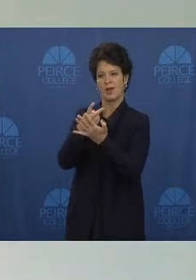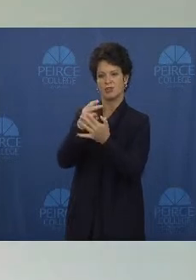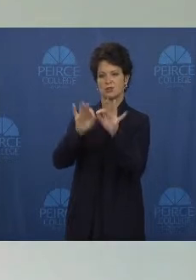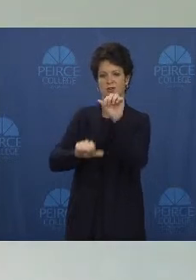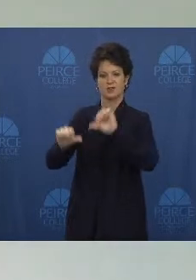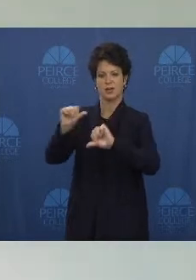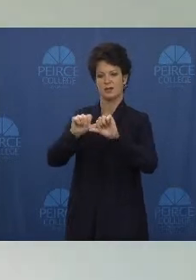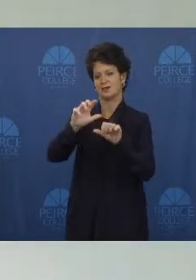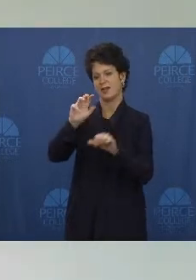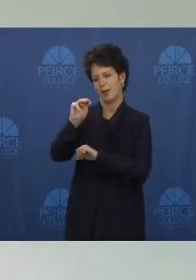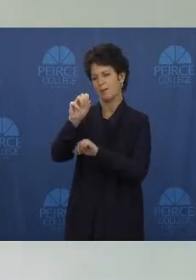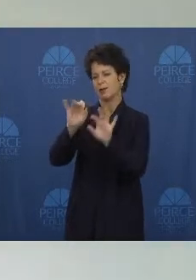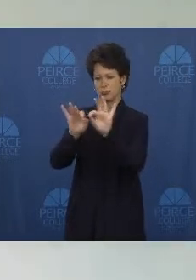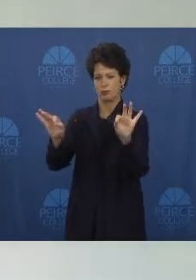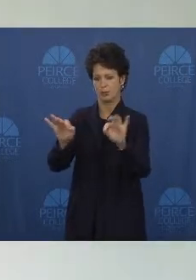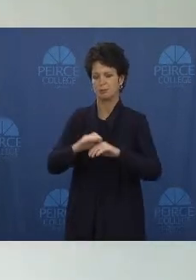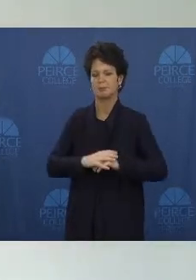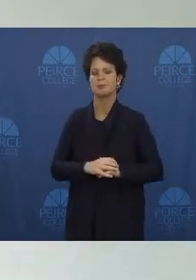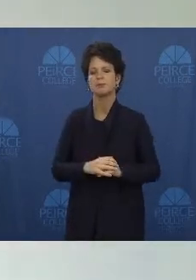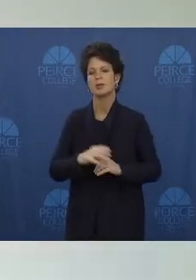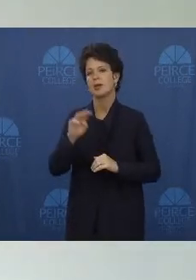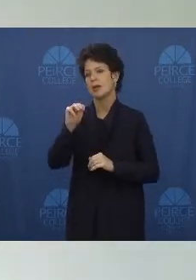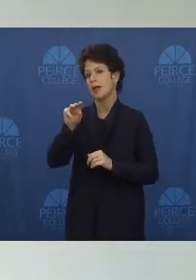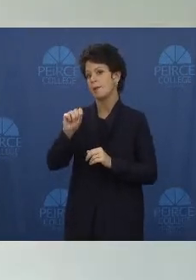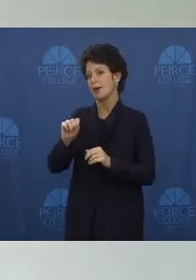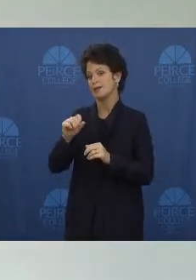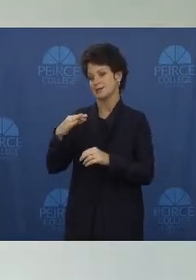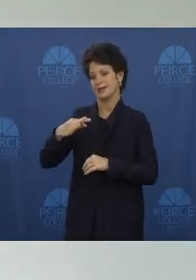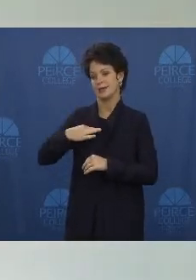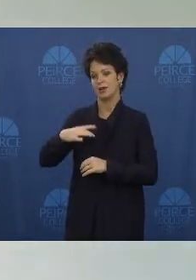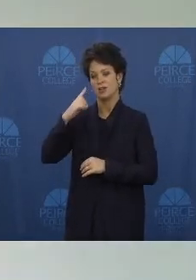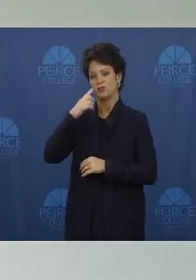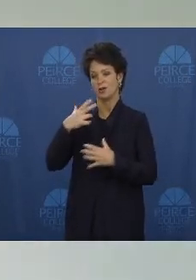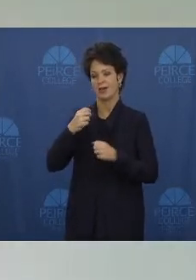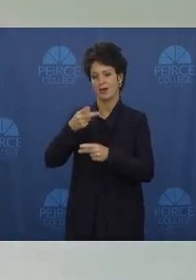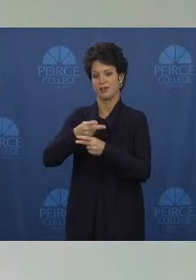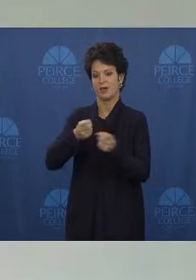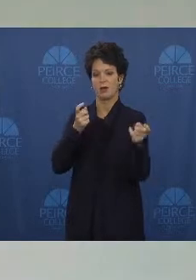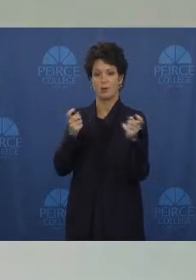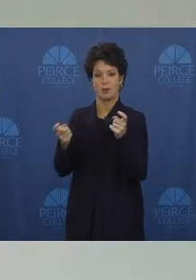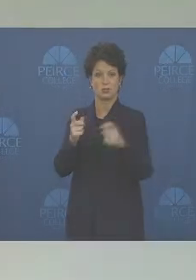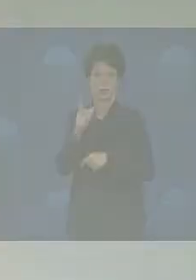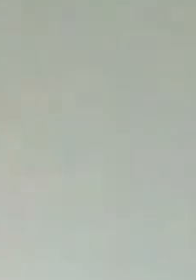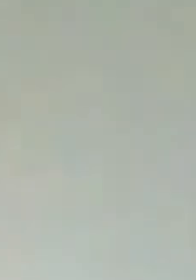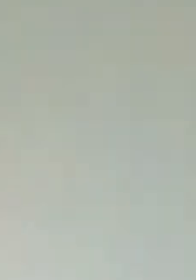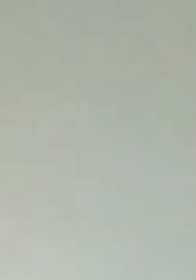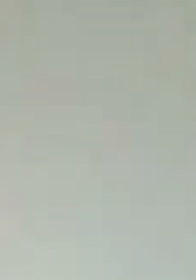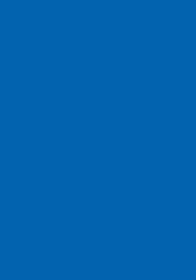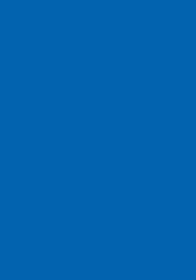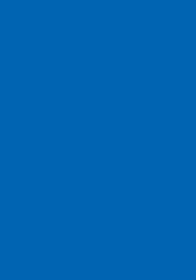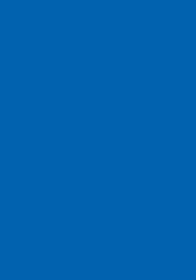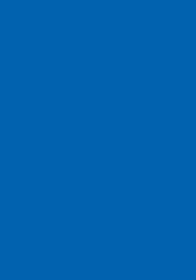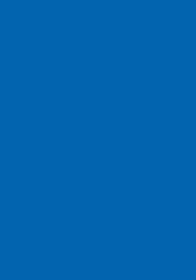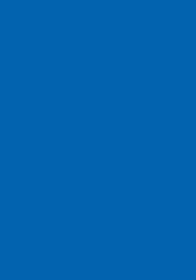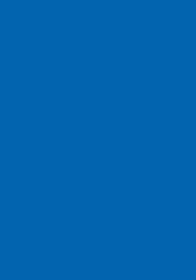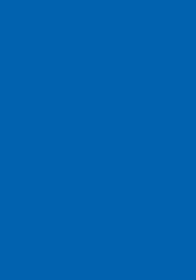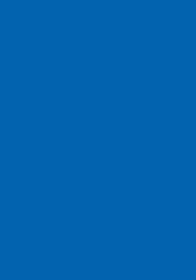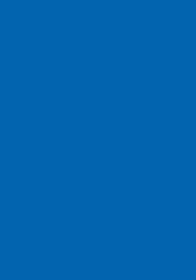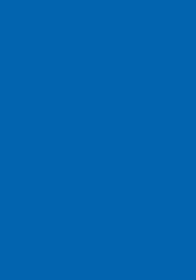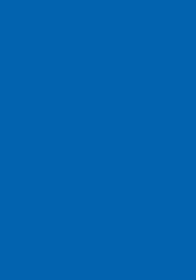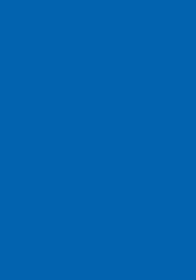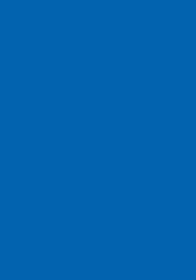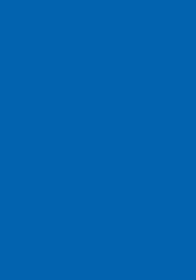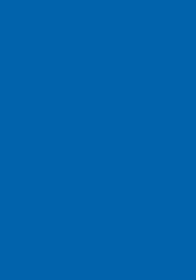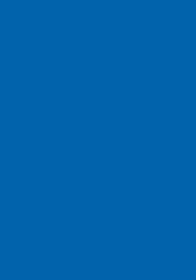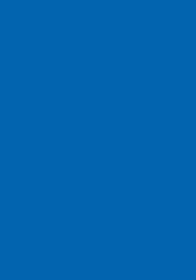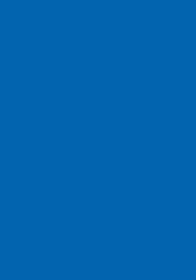Science degree. The Master of Science candidates for Healthcare Administration are Olivia Bannister,